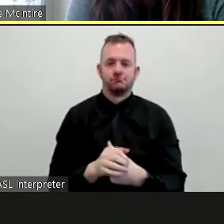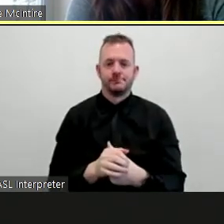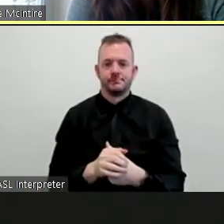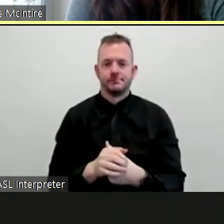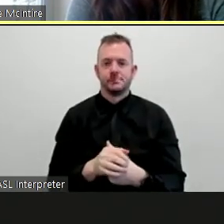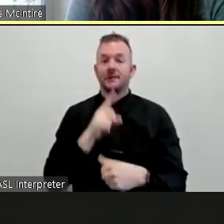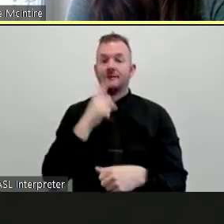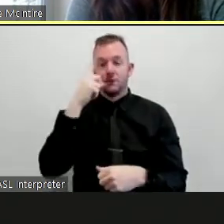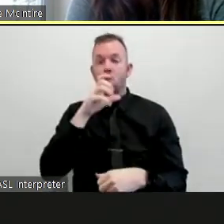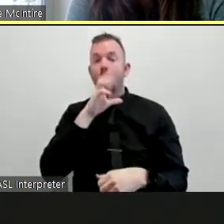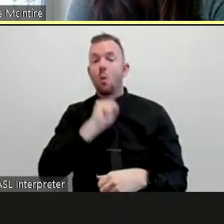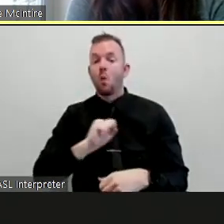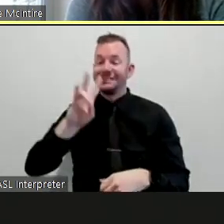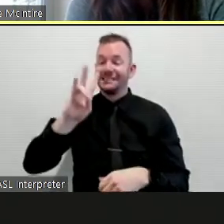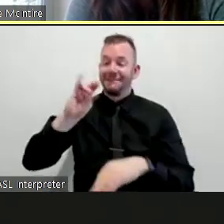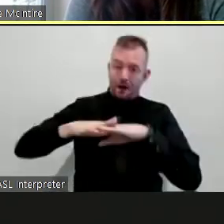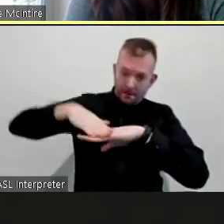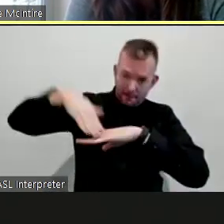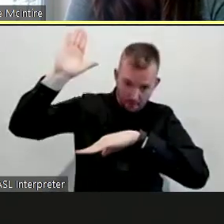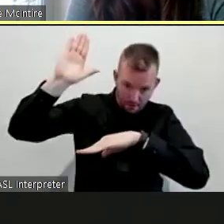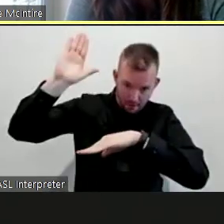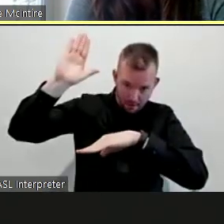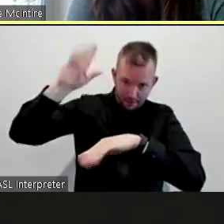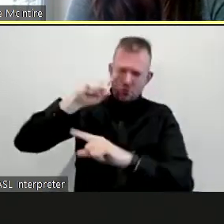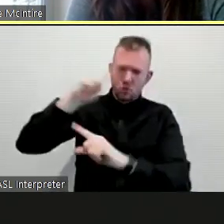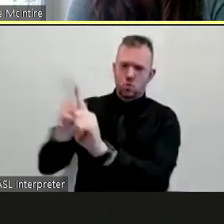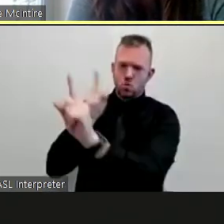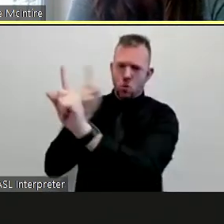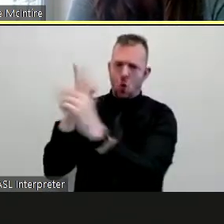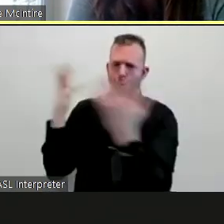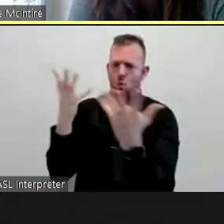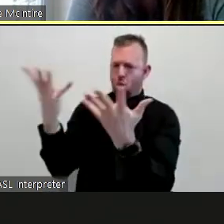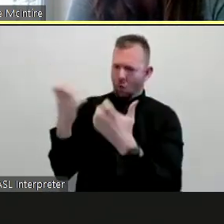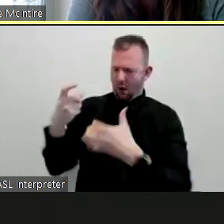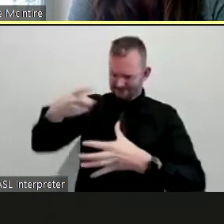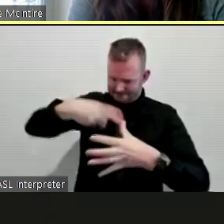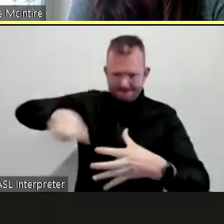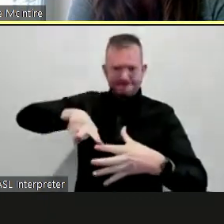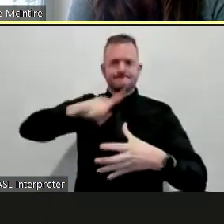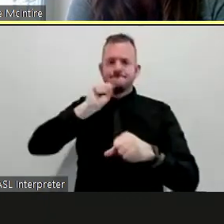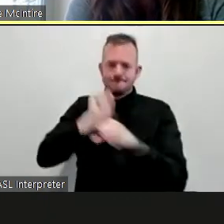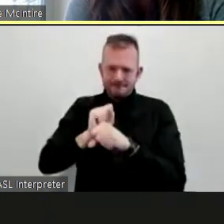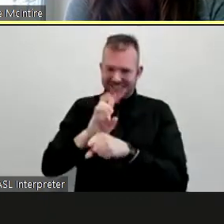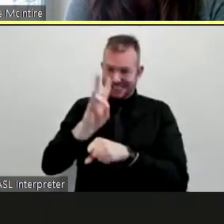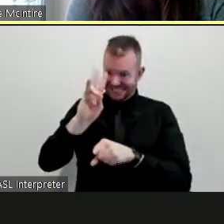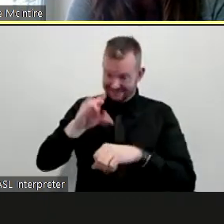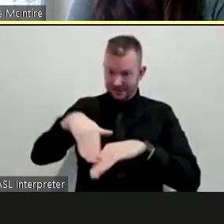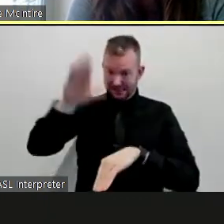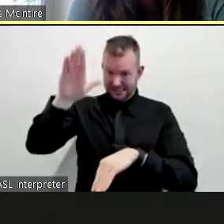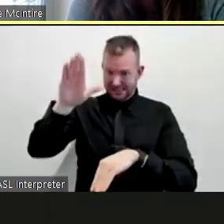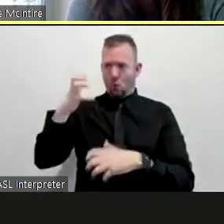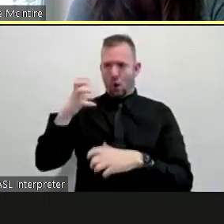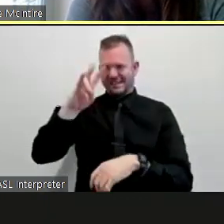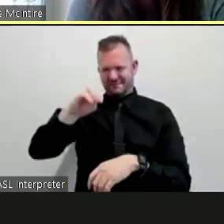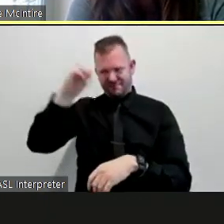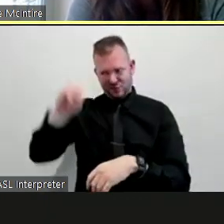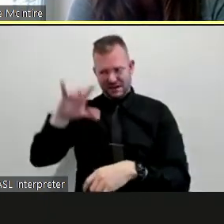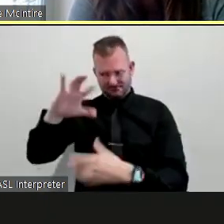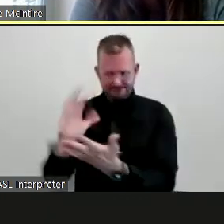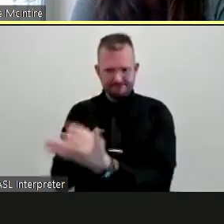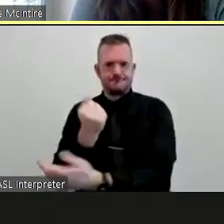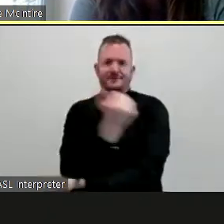to achieve 70% of those 70 and above in the state. And we are 86% of the way toward that goal. As you can